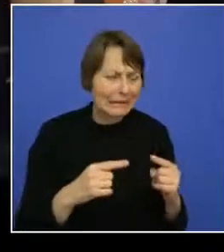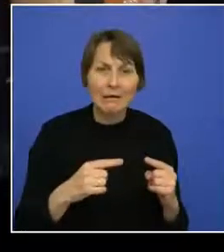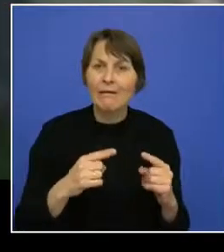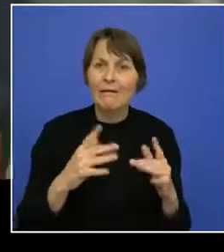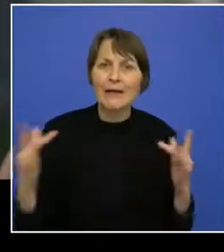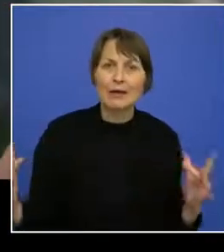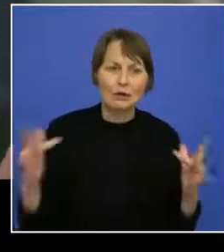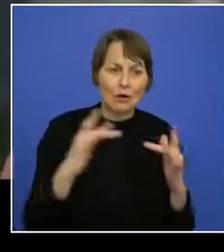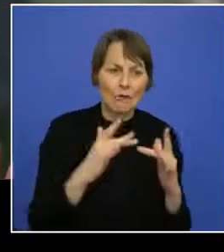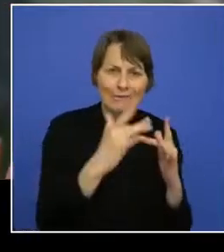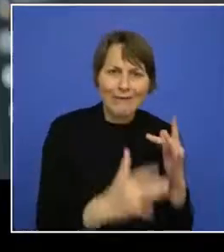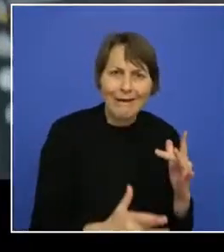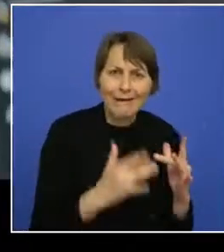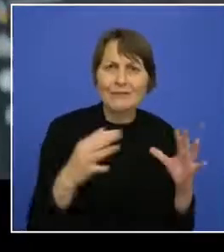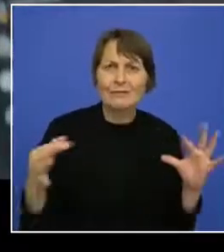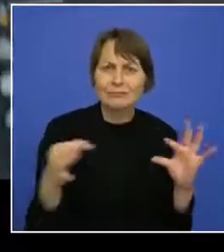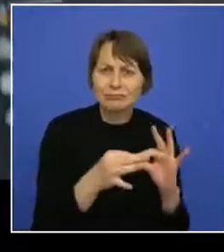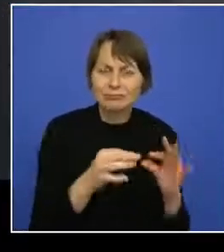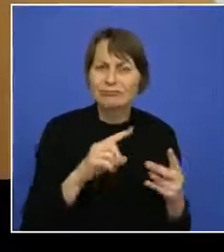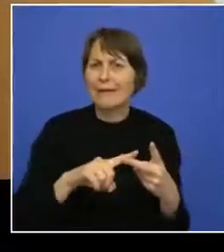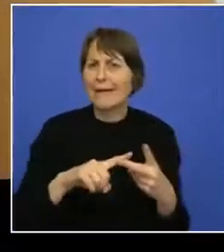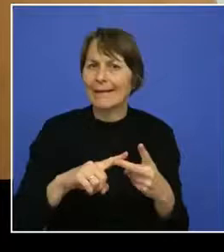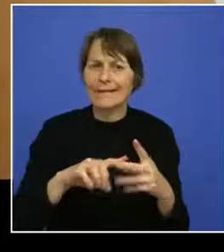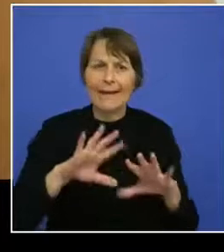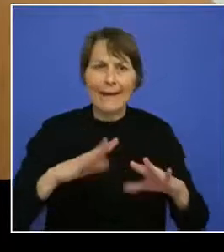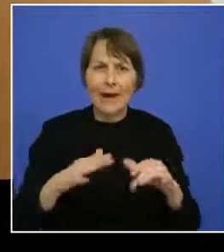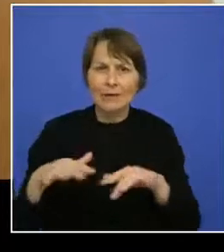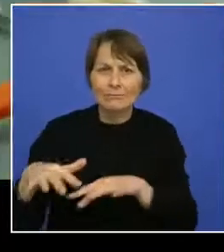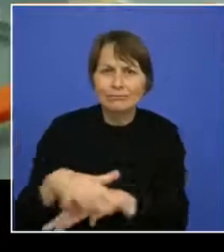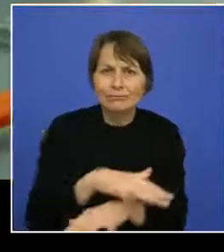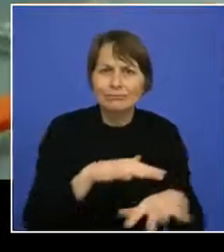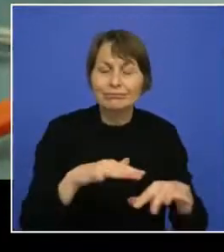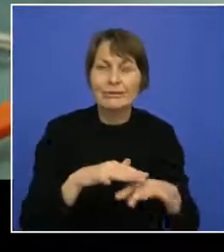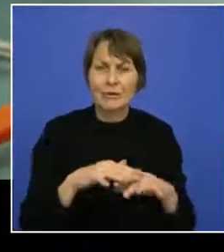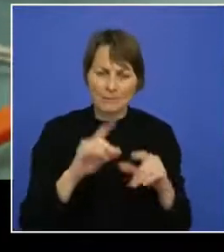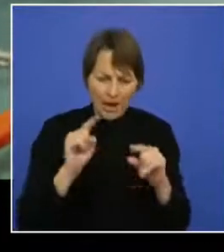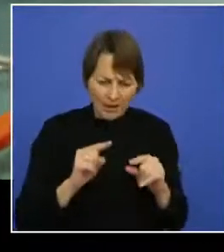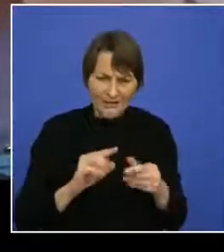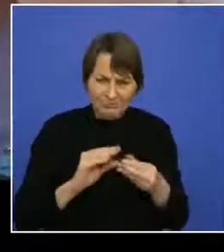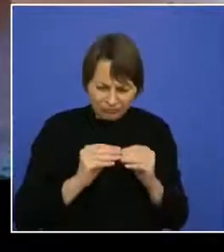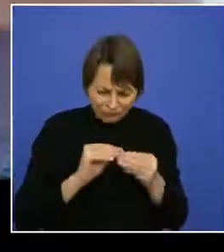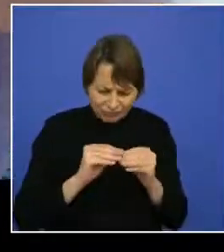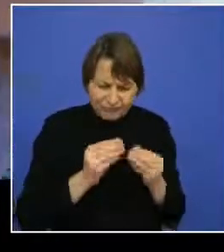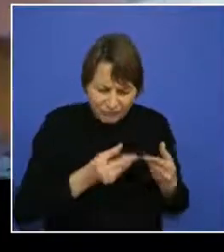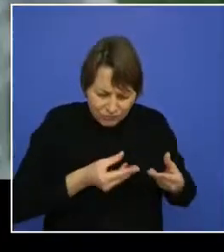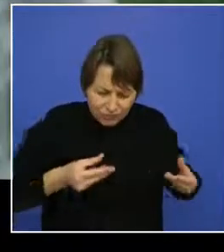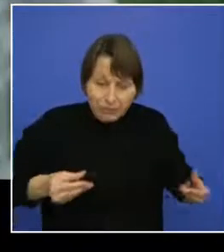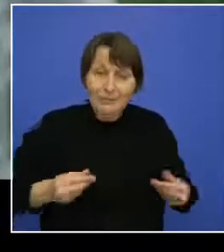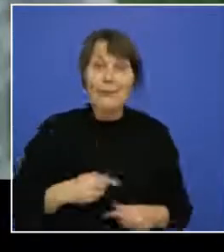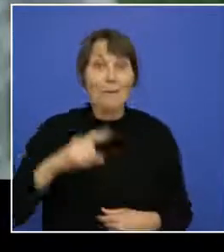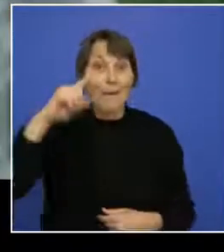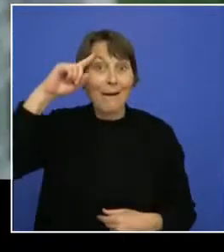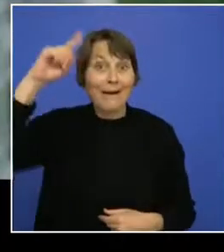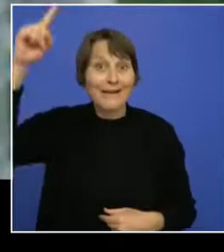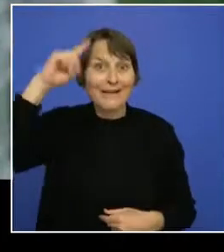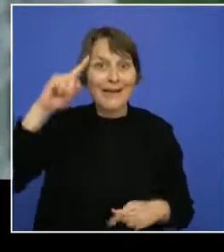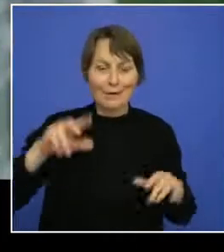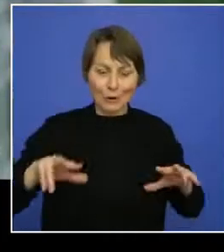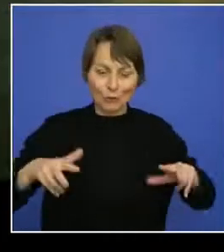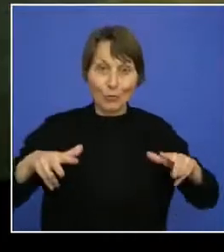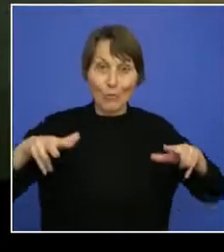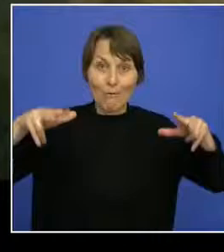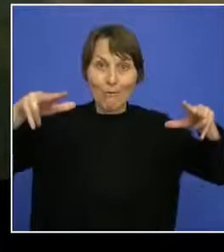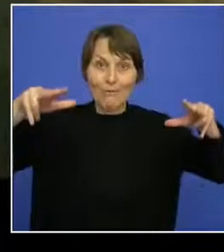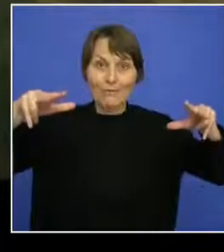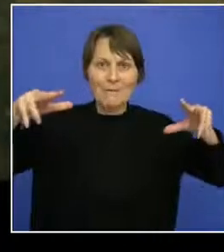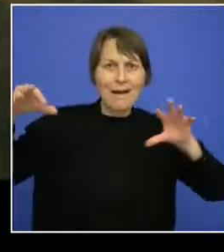there's devices to be built. One idea is to use the drone and the AI, and with this solar cells,